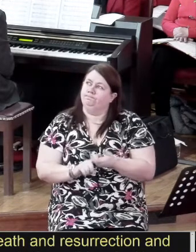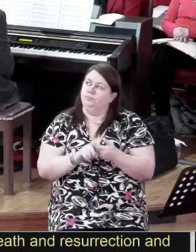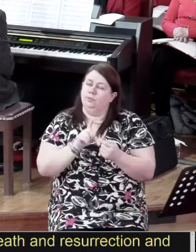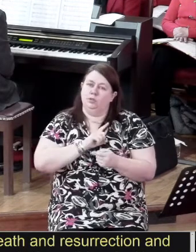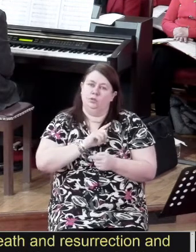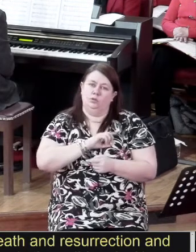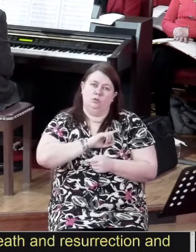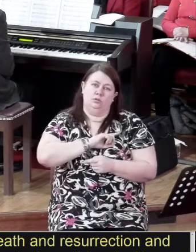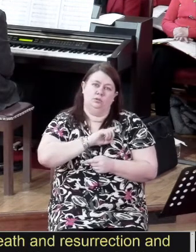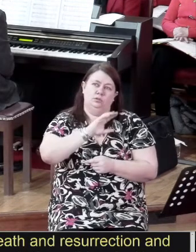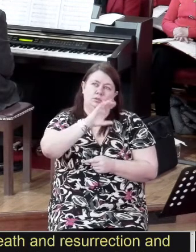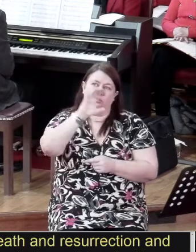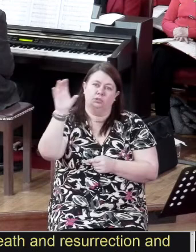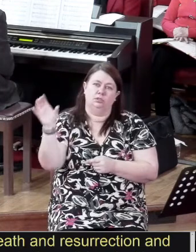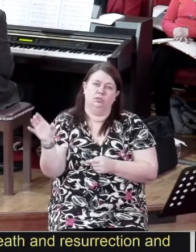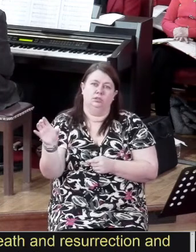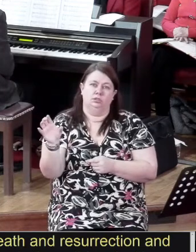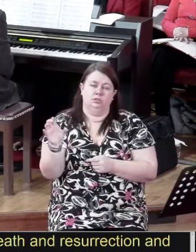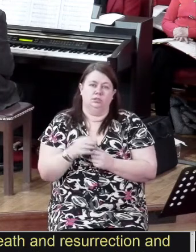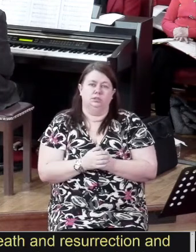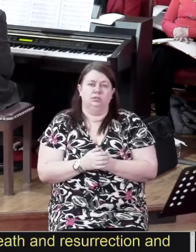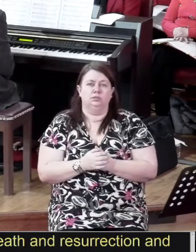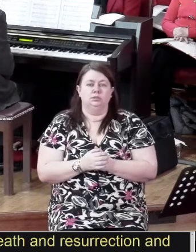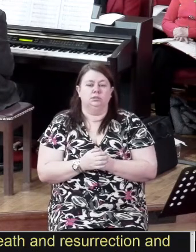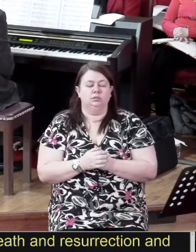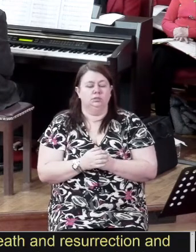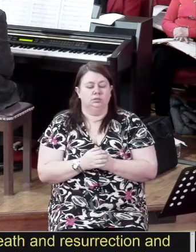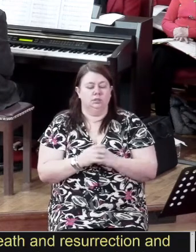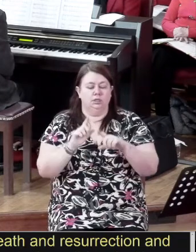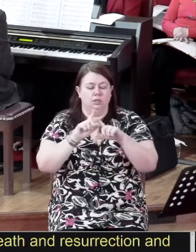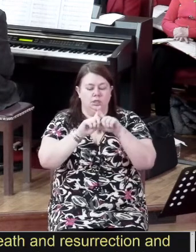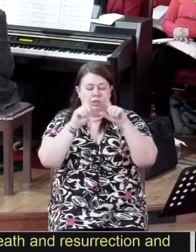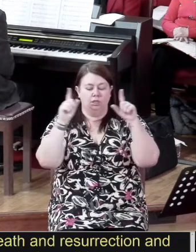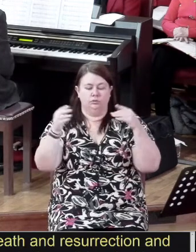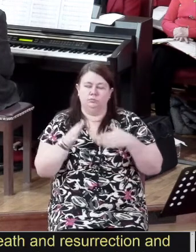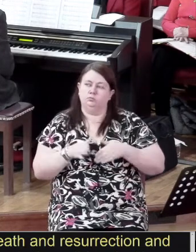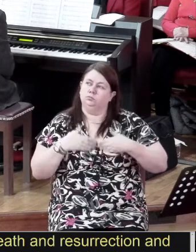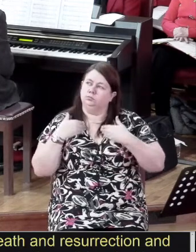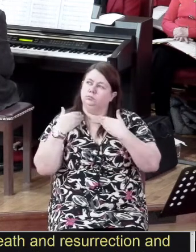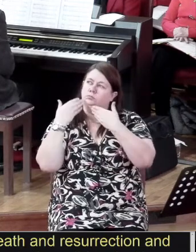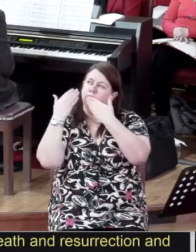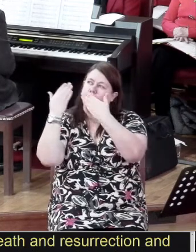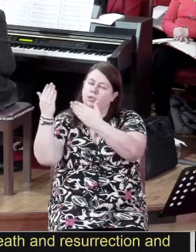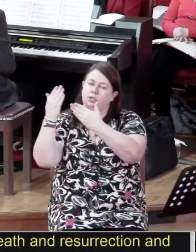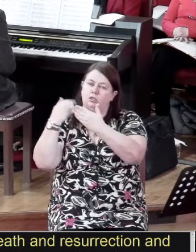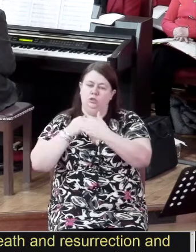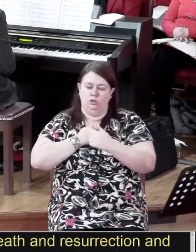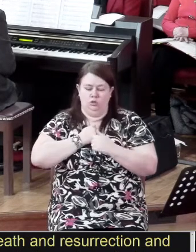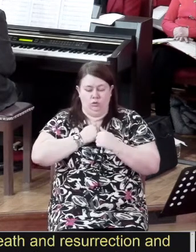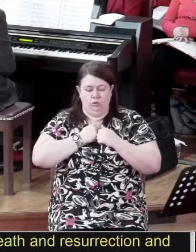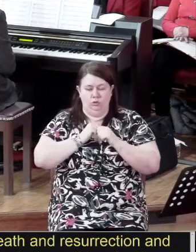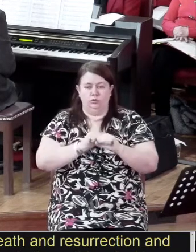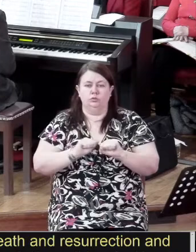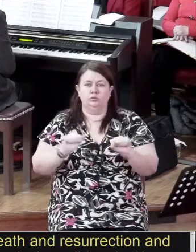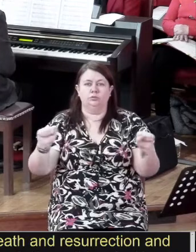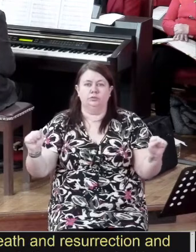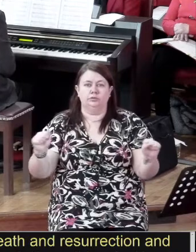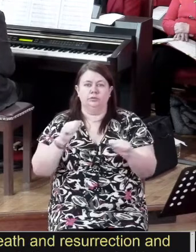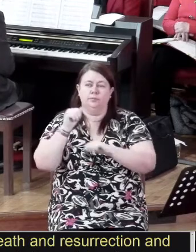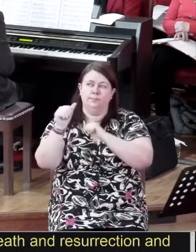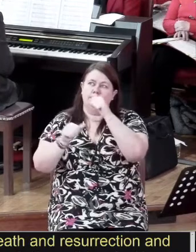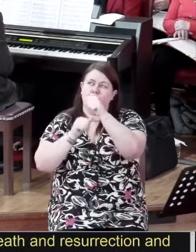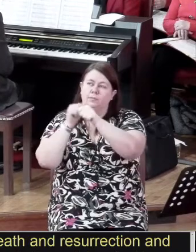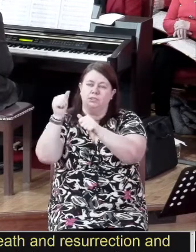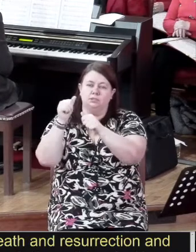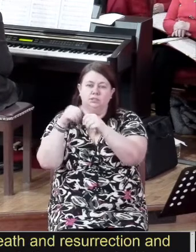of glory and the head of the church. Lord, we bring our praises in name of our changeless Saviour,